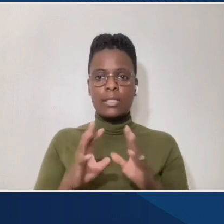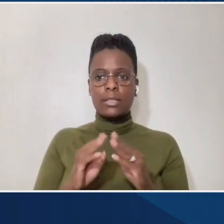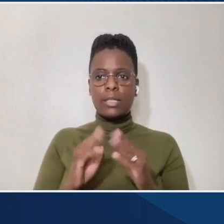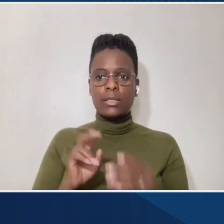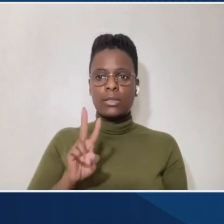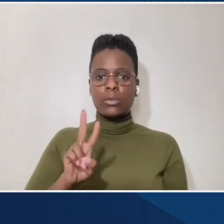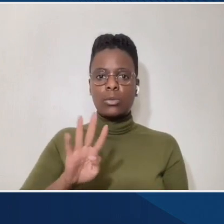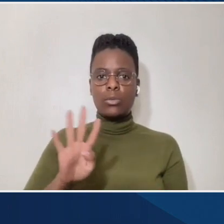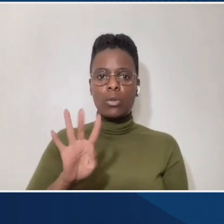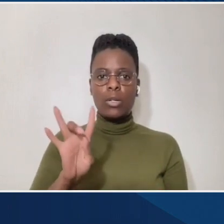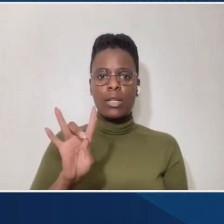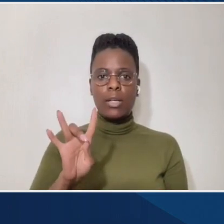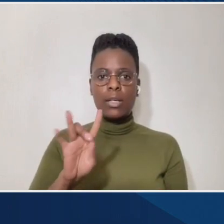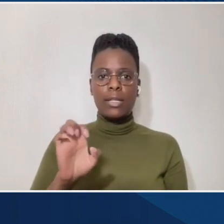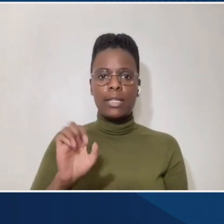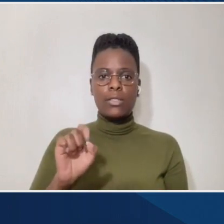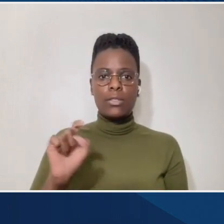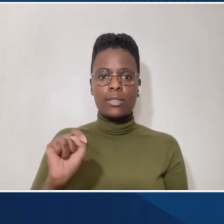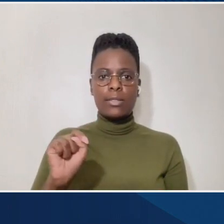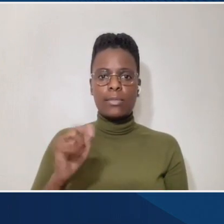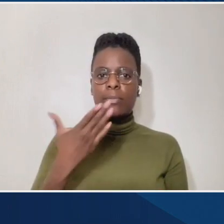So we can put that up.